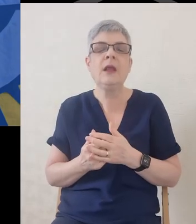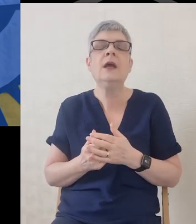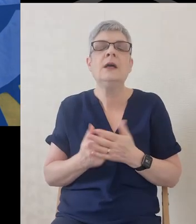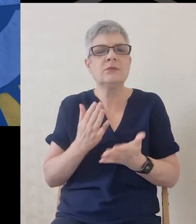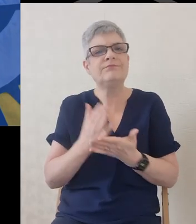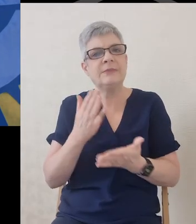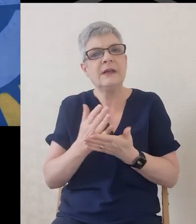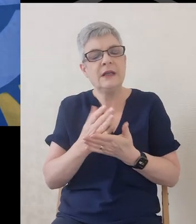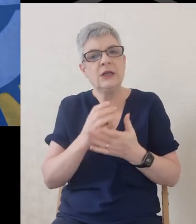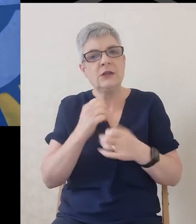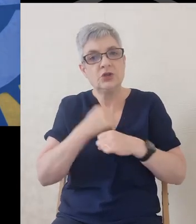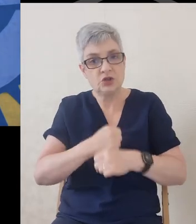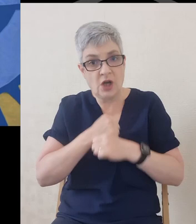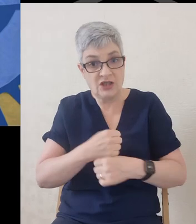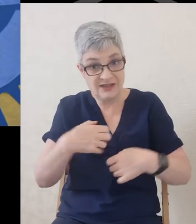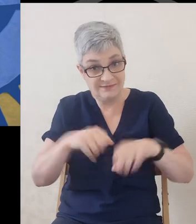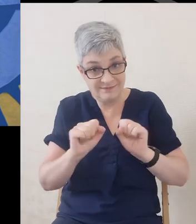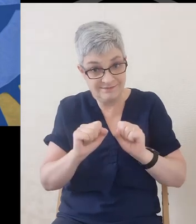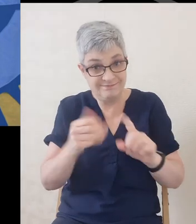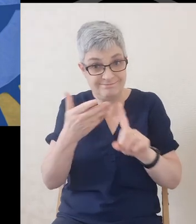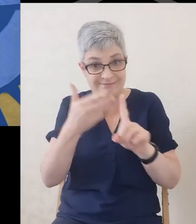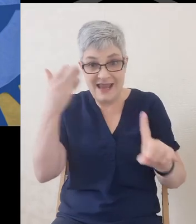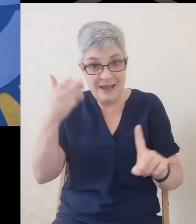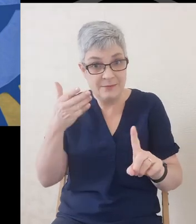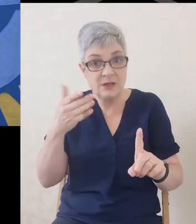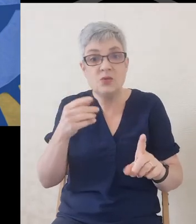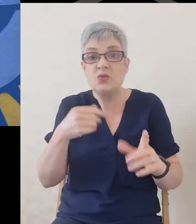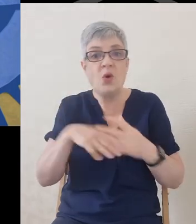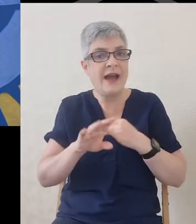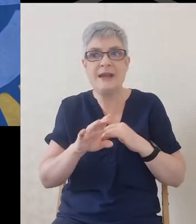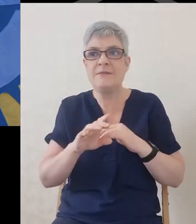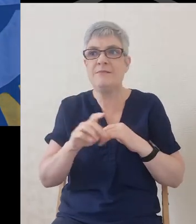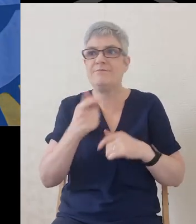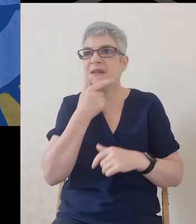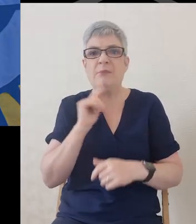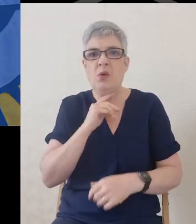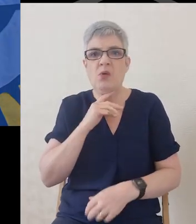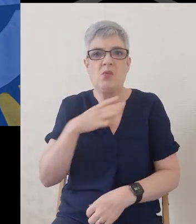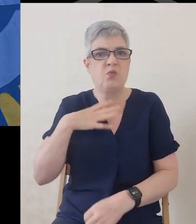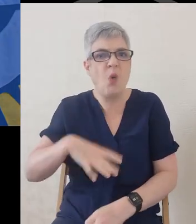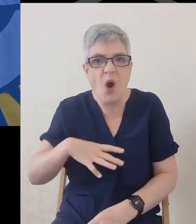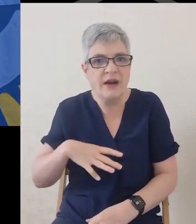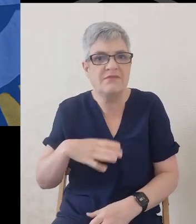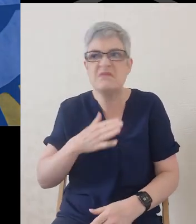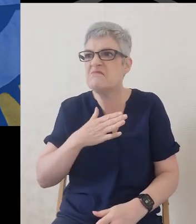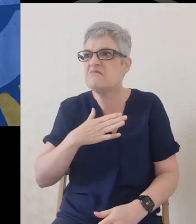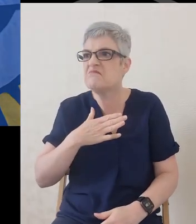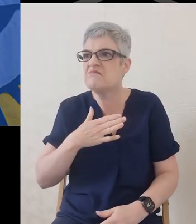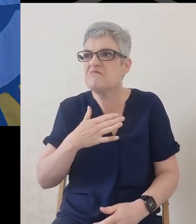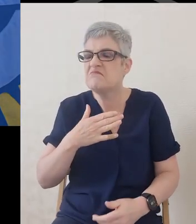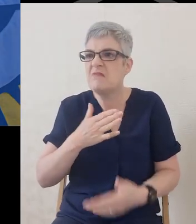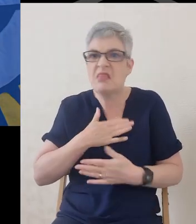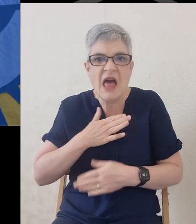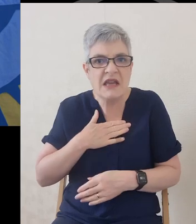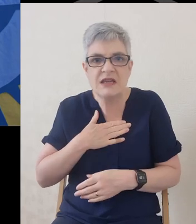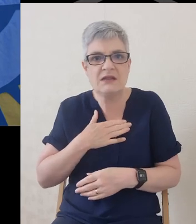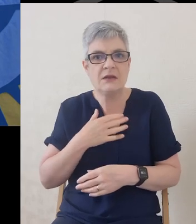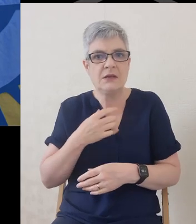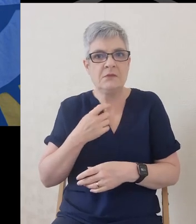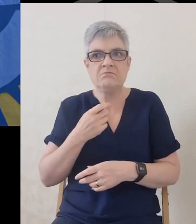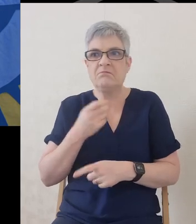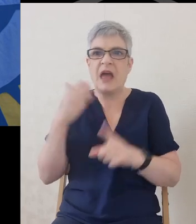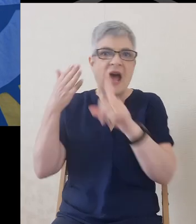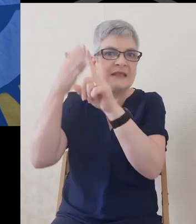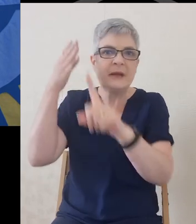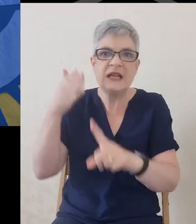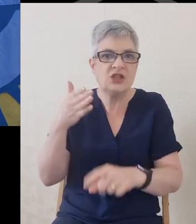And so the church's origins and aims are not in the aspirations of people, not in what we would like. That is the mistake that the